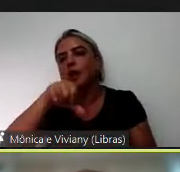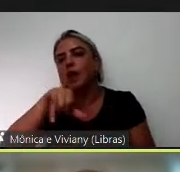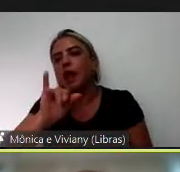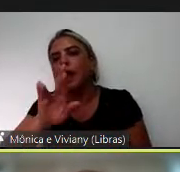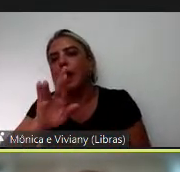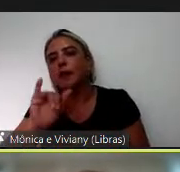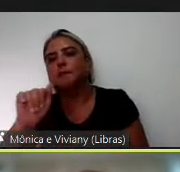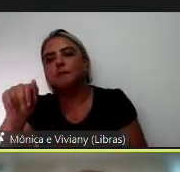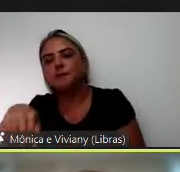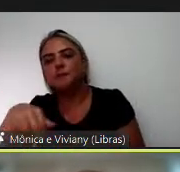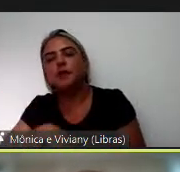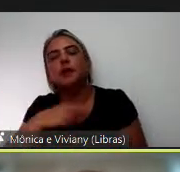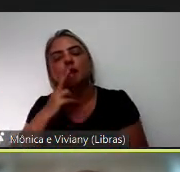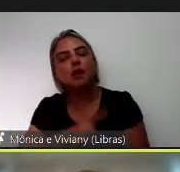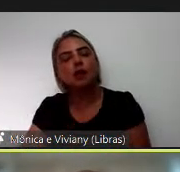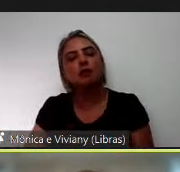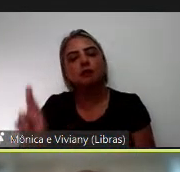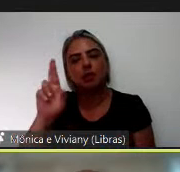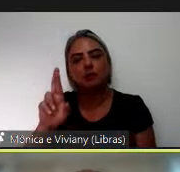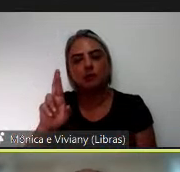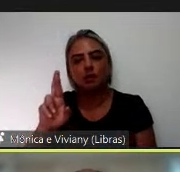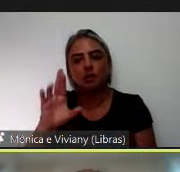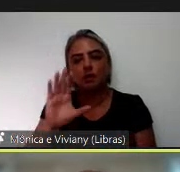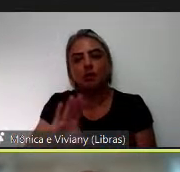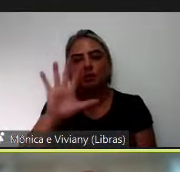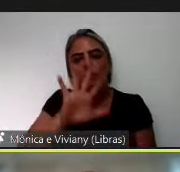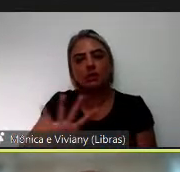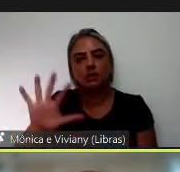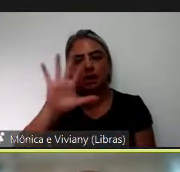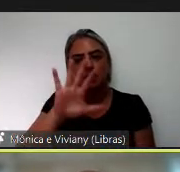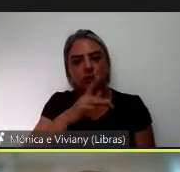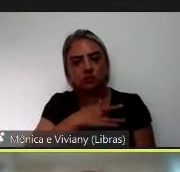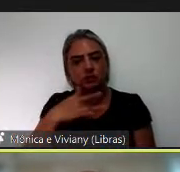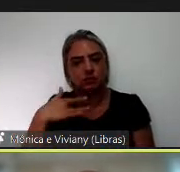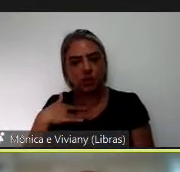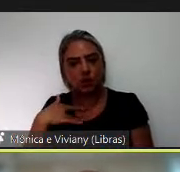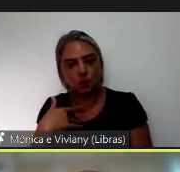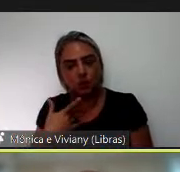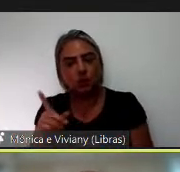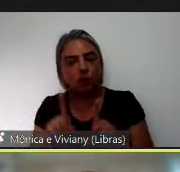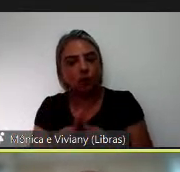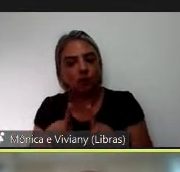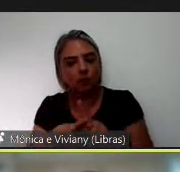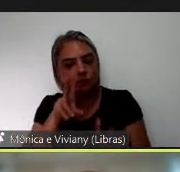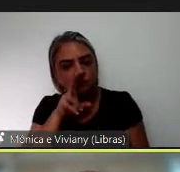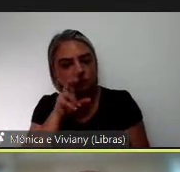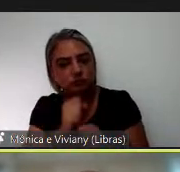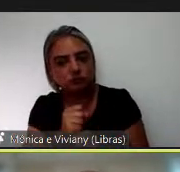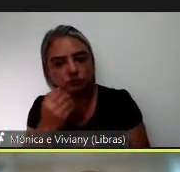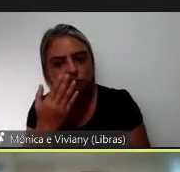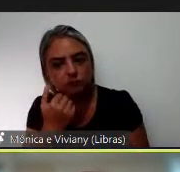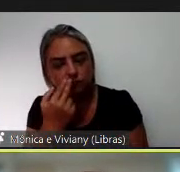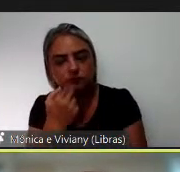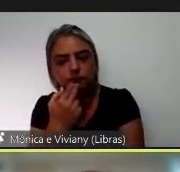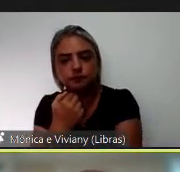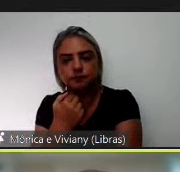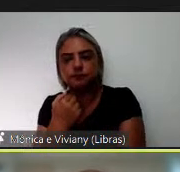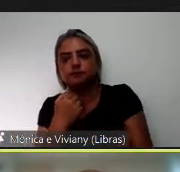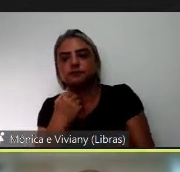make that in the level of the councils. Miriam was here today talking about